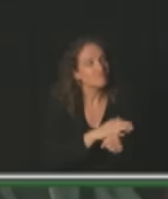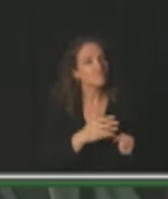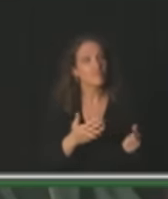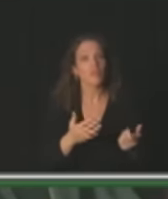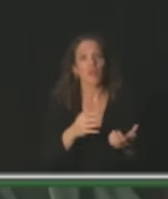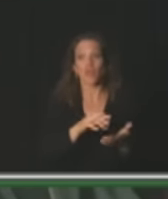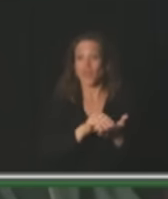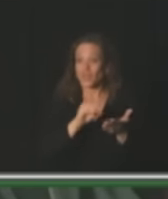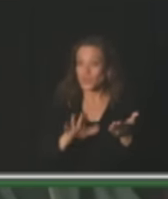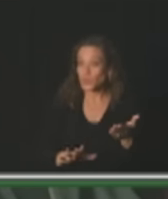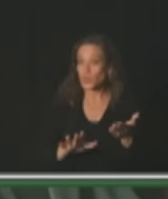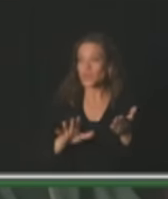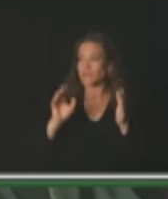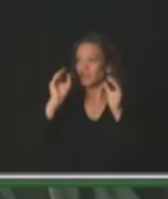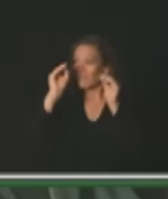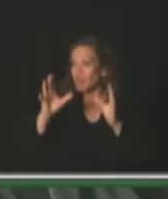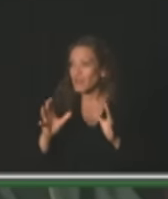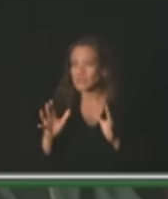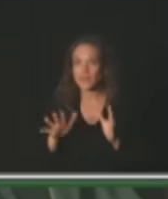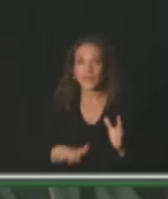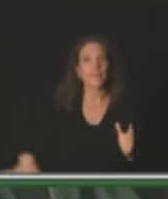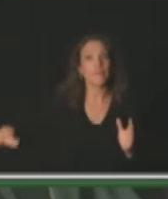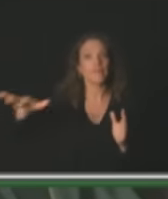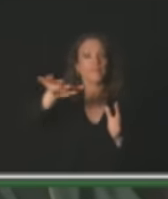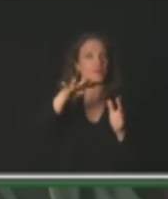did the students and the faculty do?